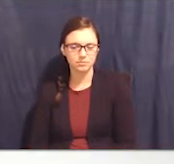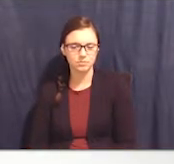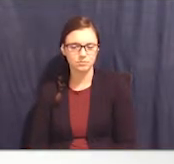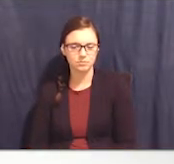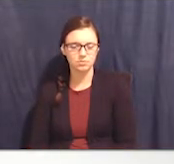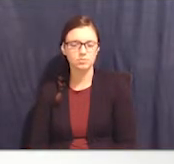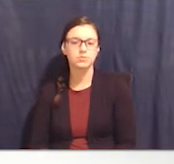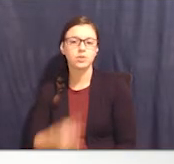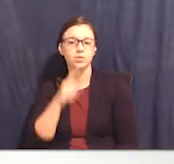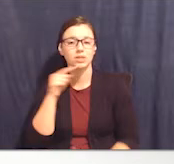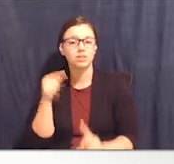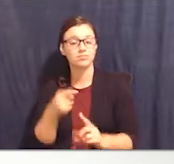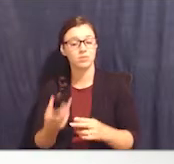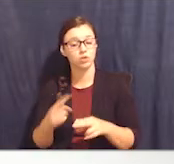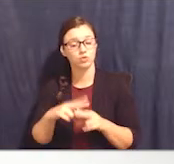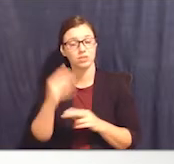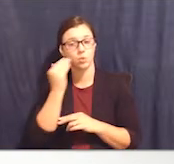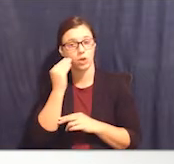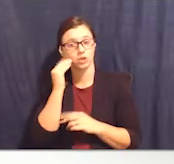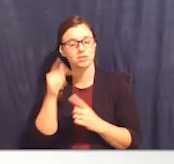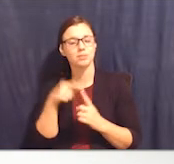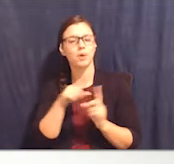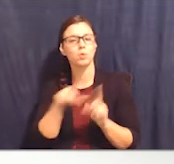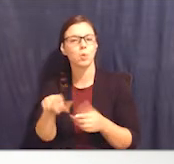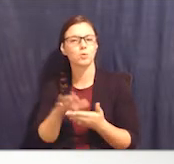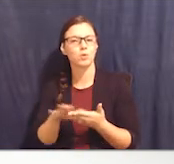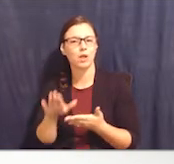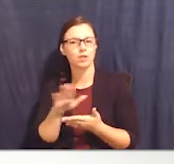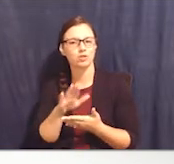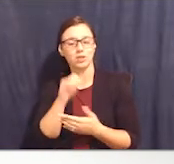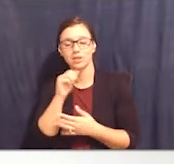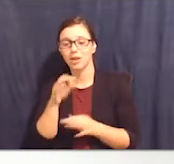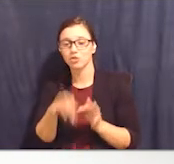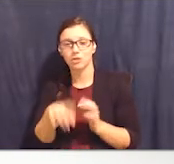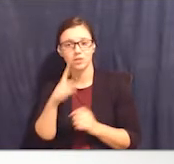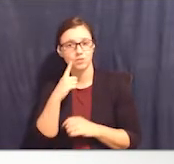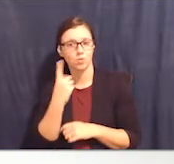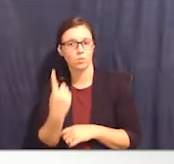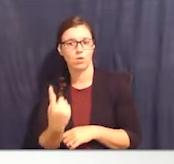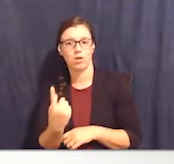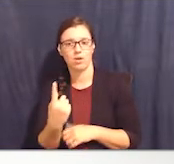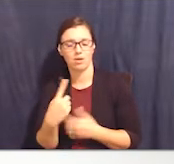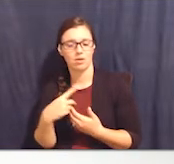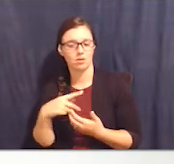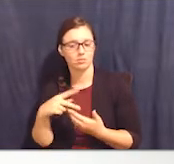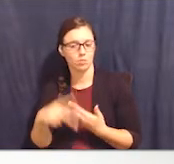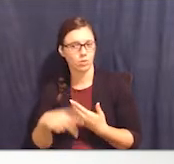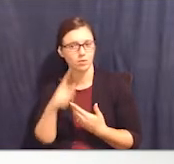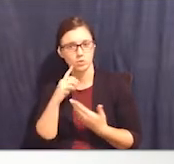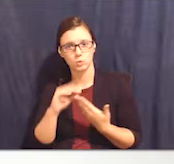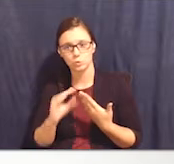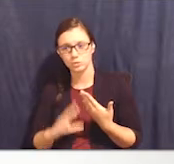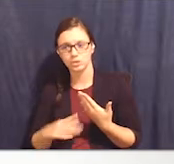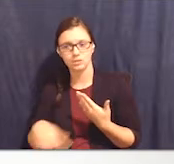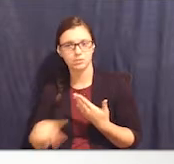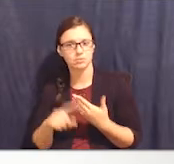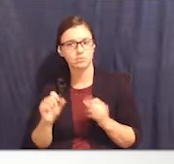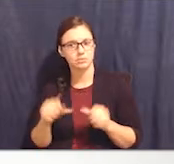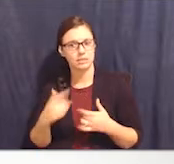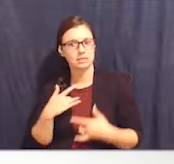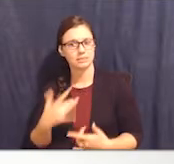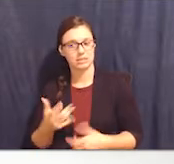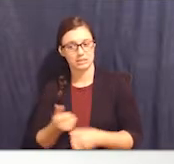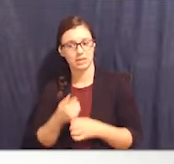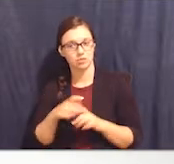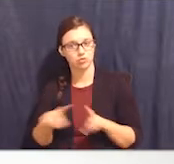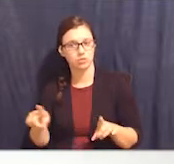they're going to run the club. It's not supposed to be something in a classroom where the students with intellectual disabilities